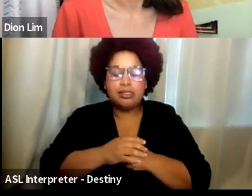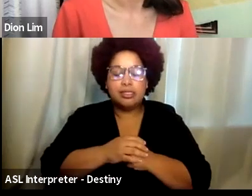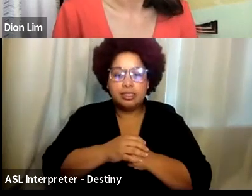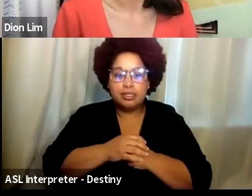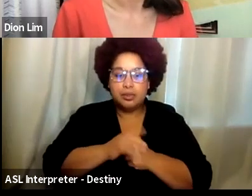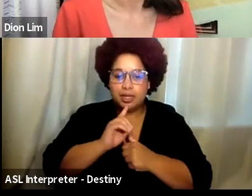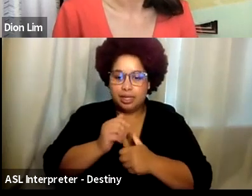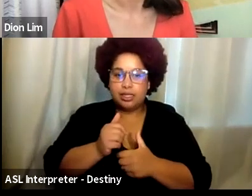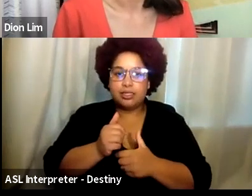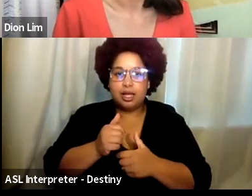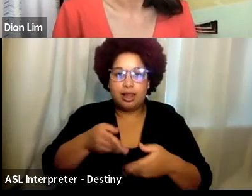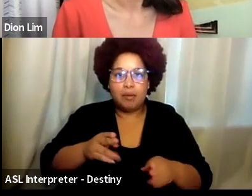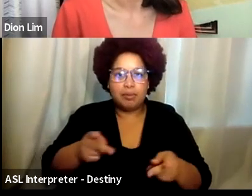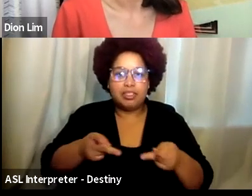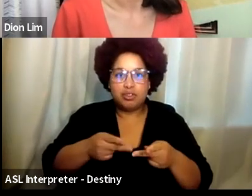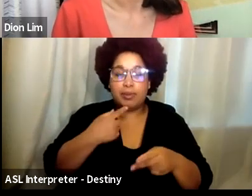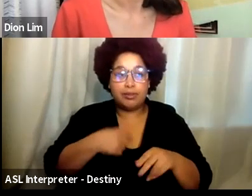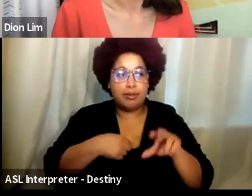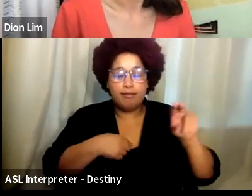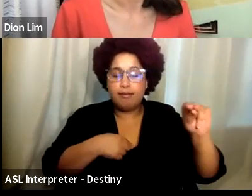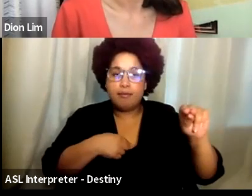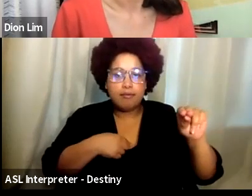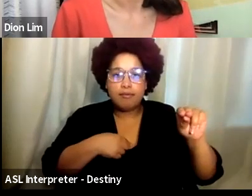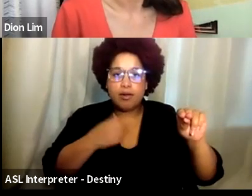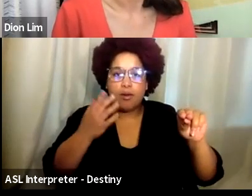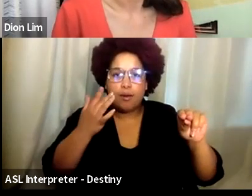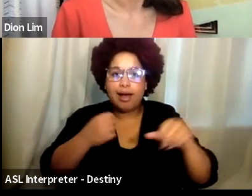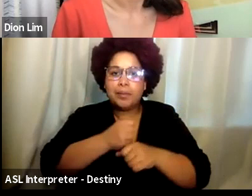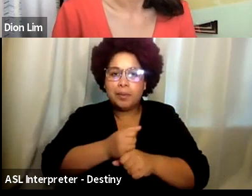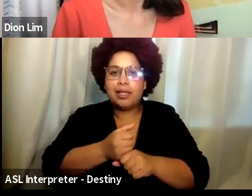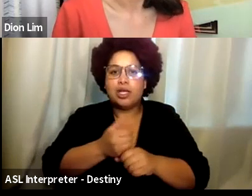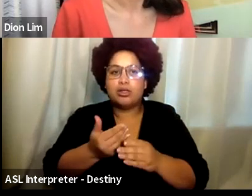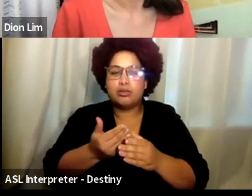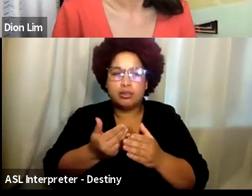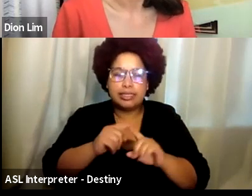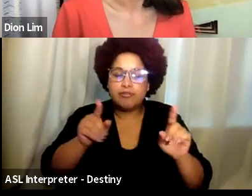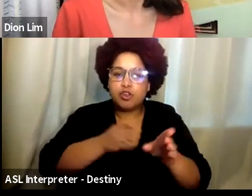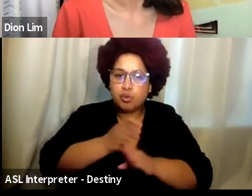put myself in a position to be able to say no to things so that I can try to create a different career for myself